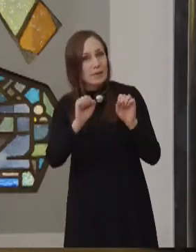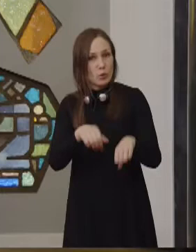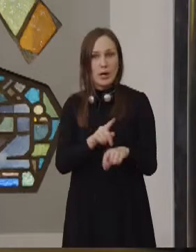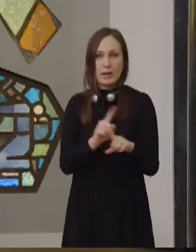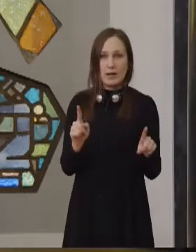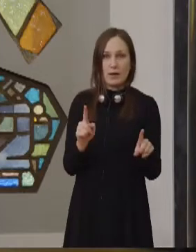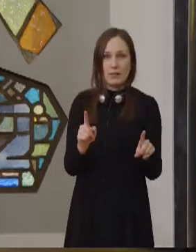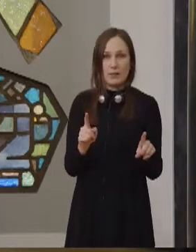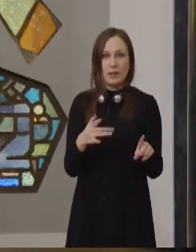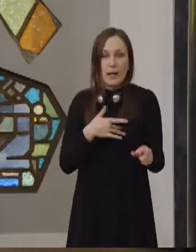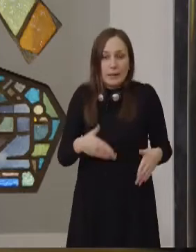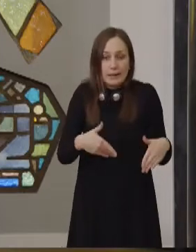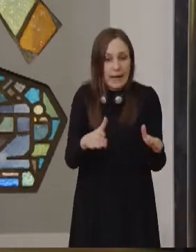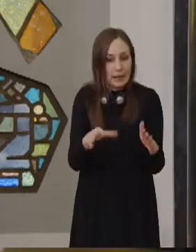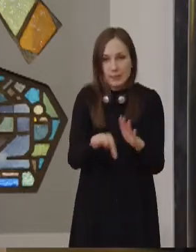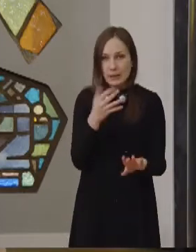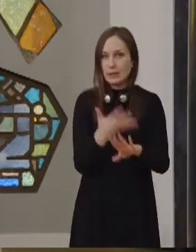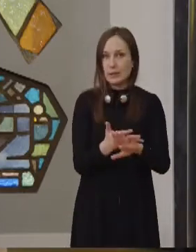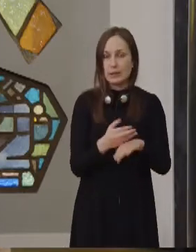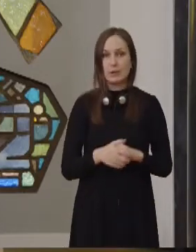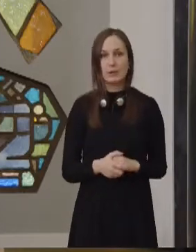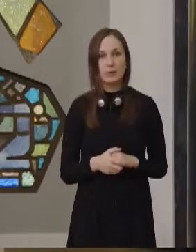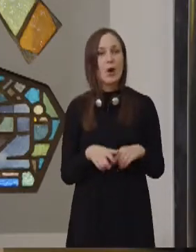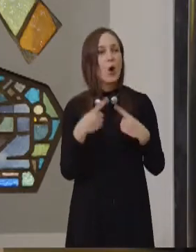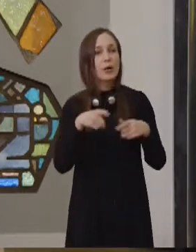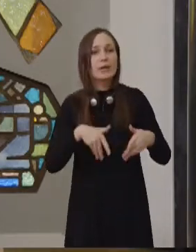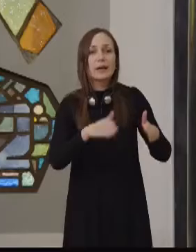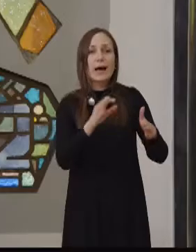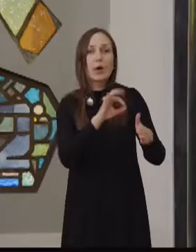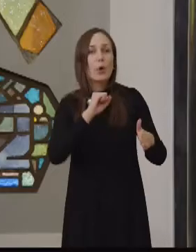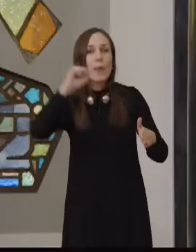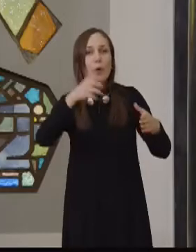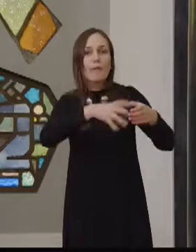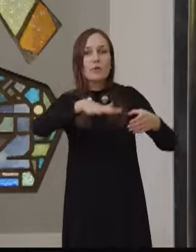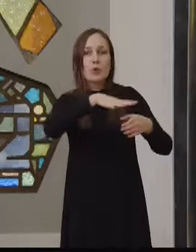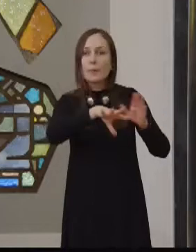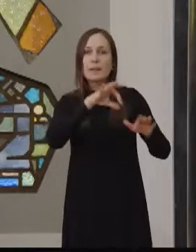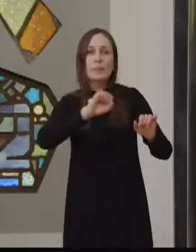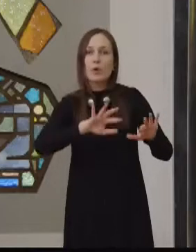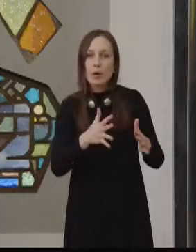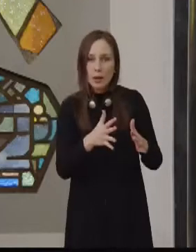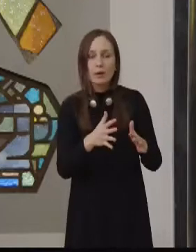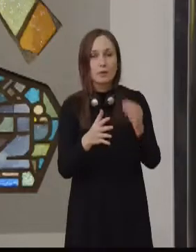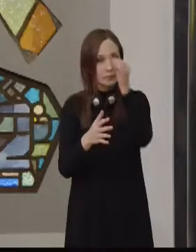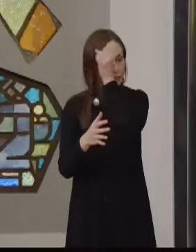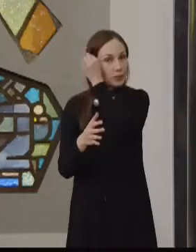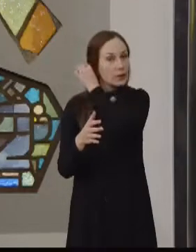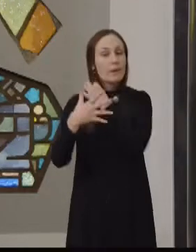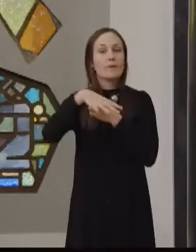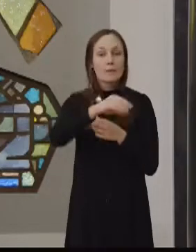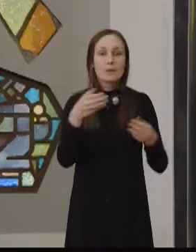emotions? Maybe we have taken the wrong path. Is there any other path in a democratic